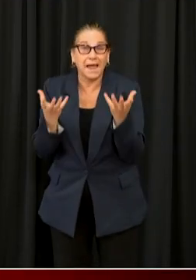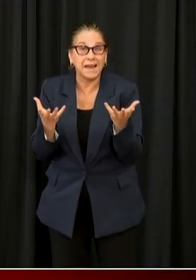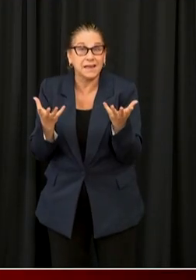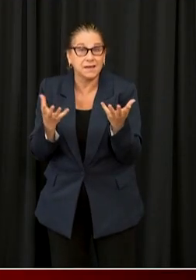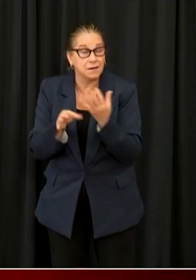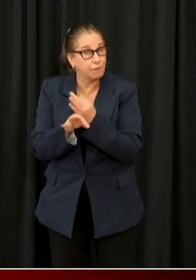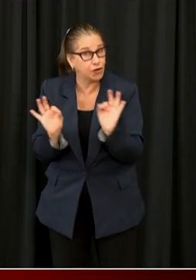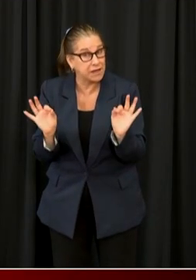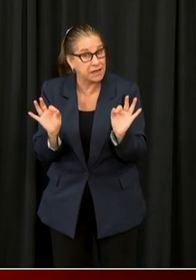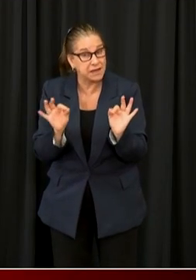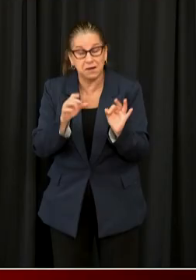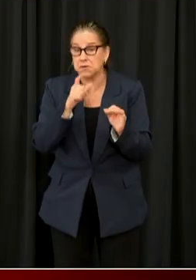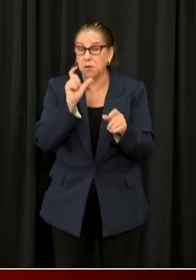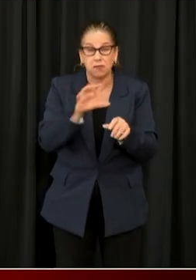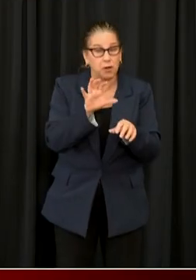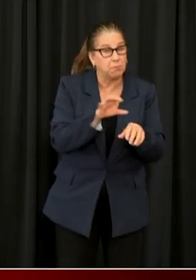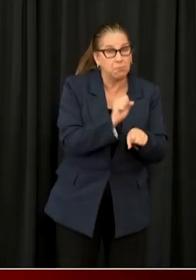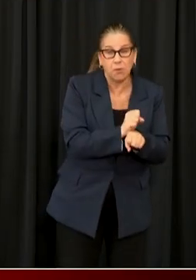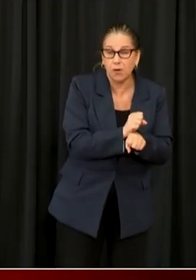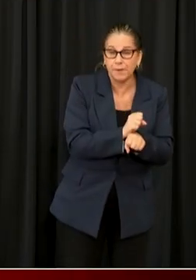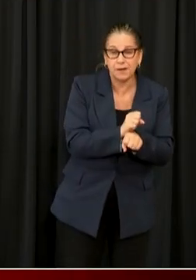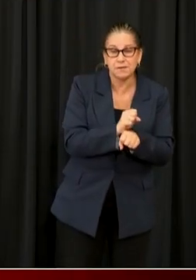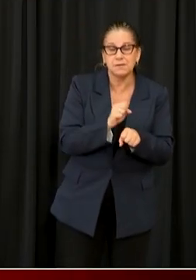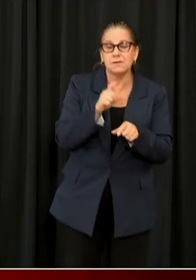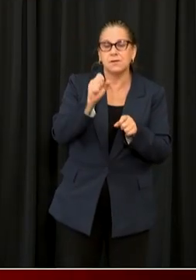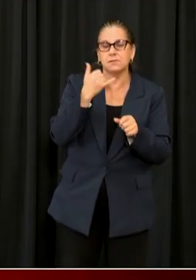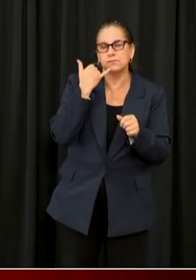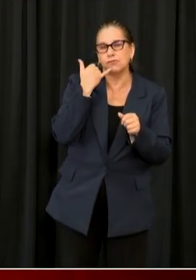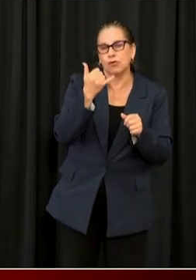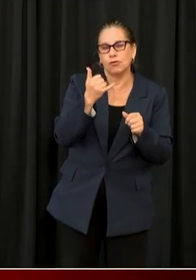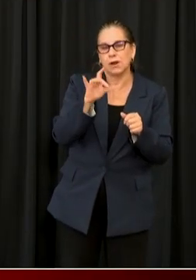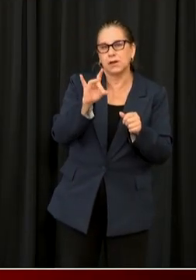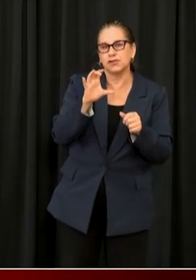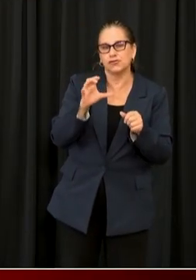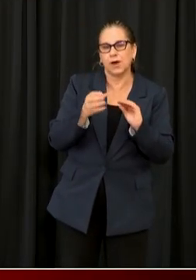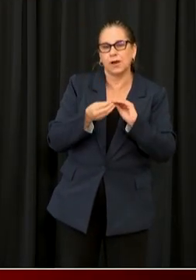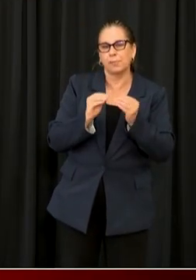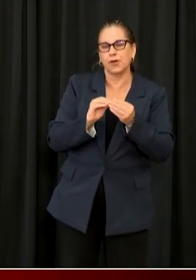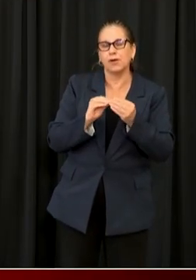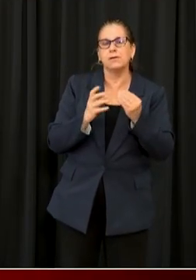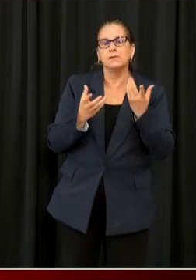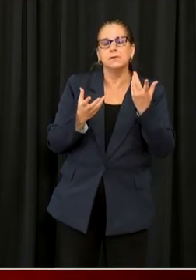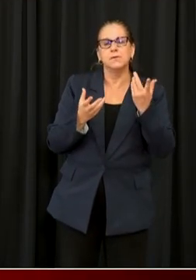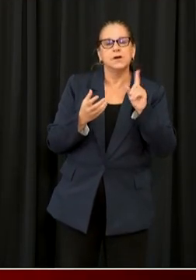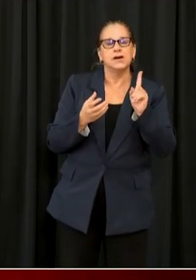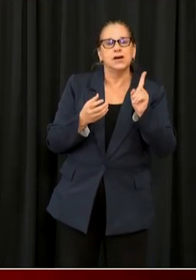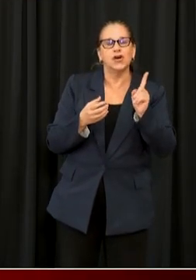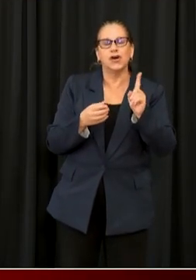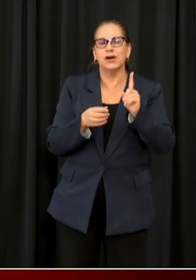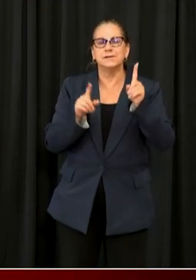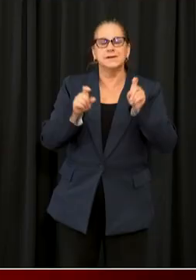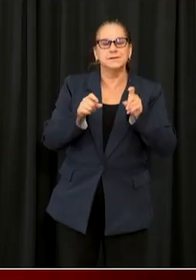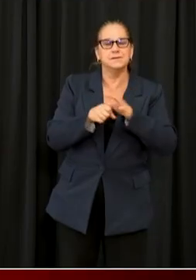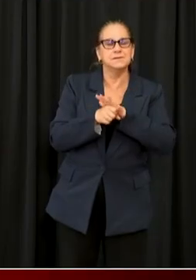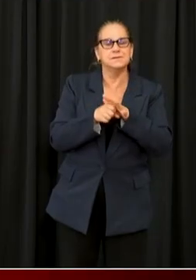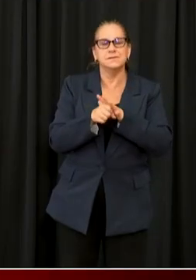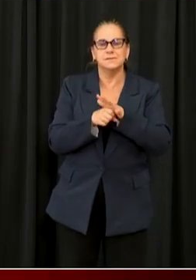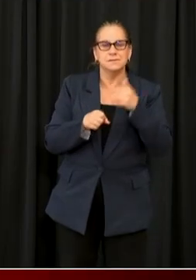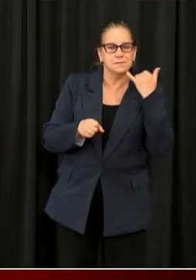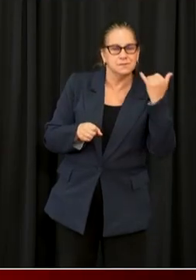call our 1-800 number for information about testing sites. But I want to let you know what's